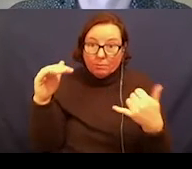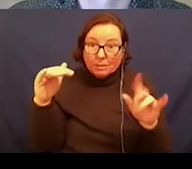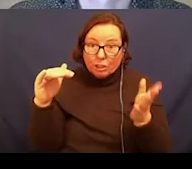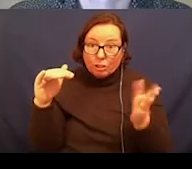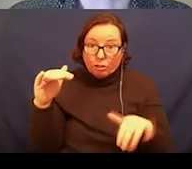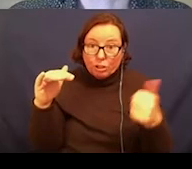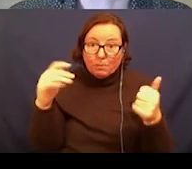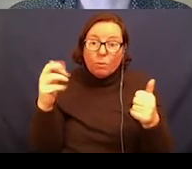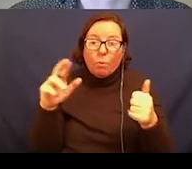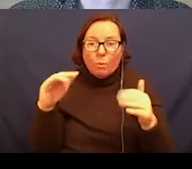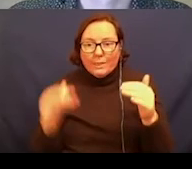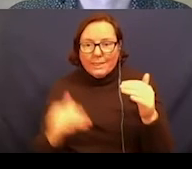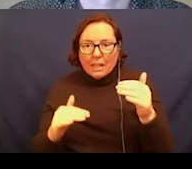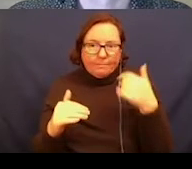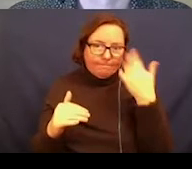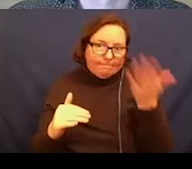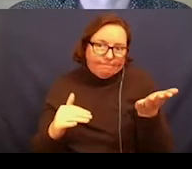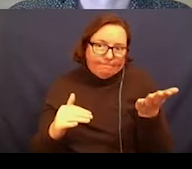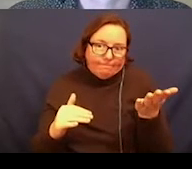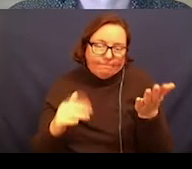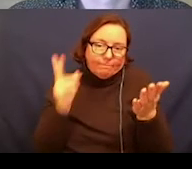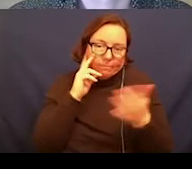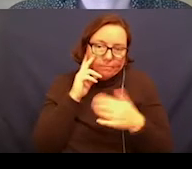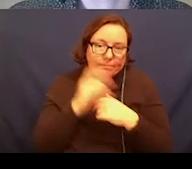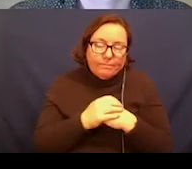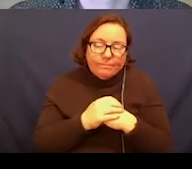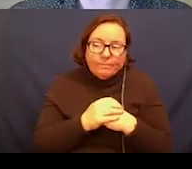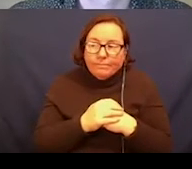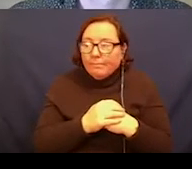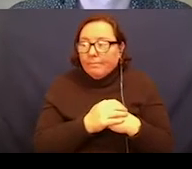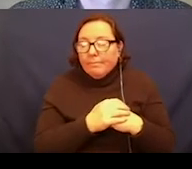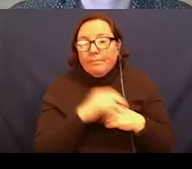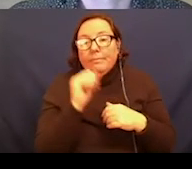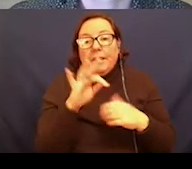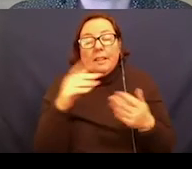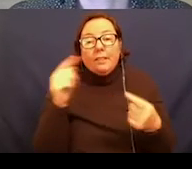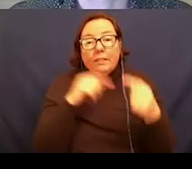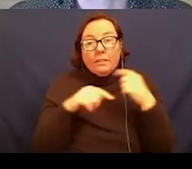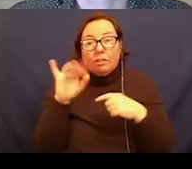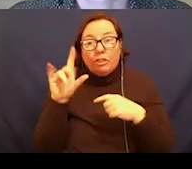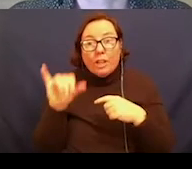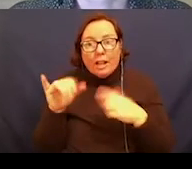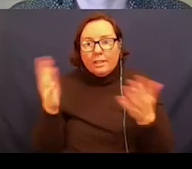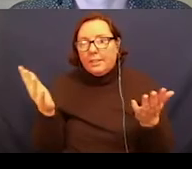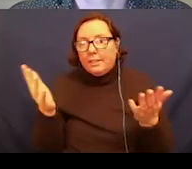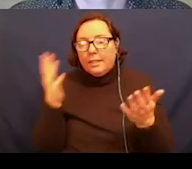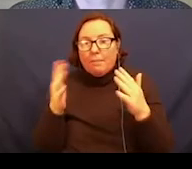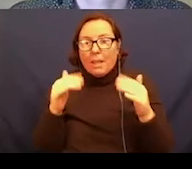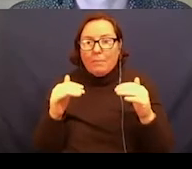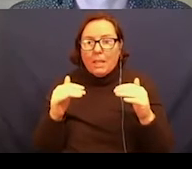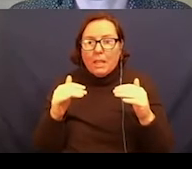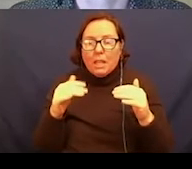Come July, it's possible for the CCE